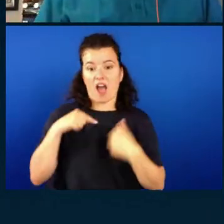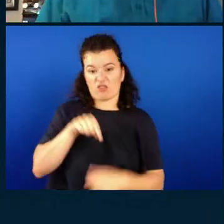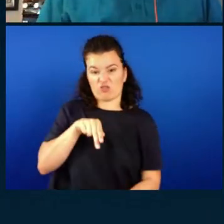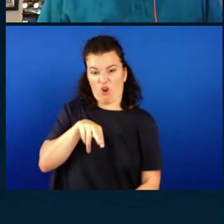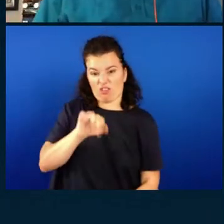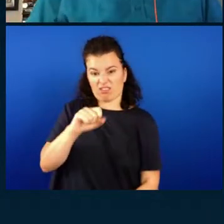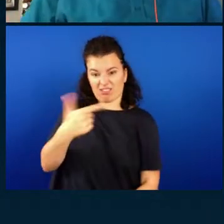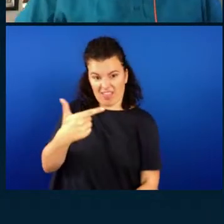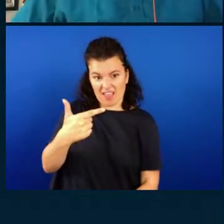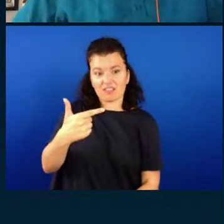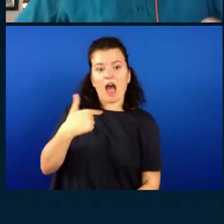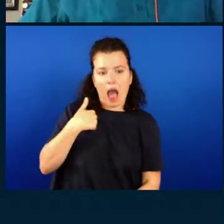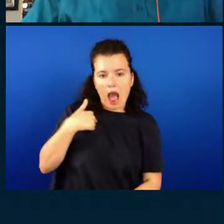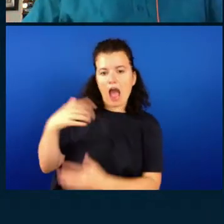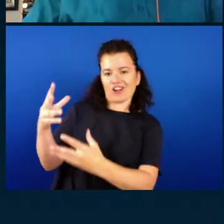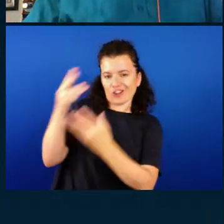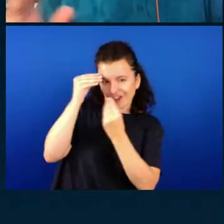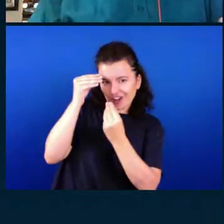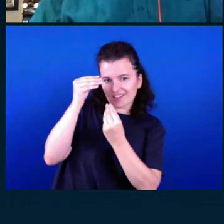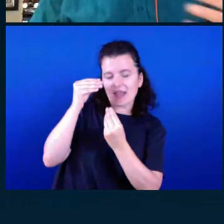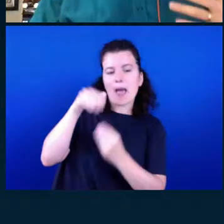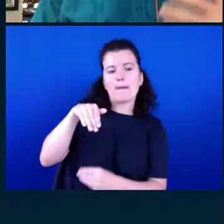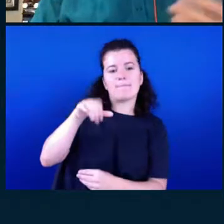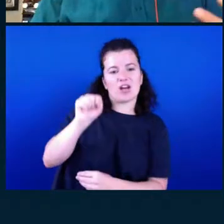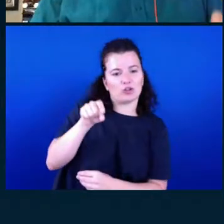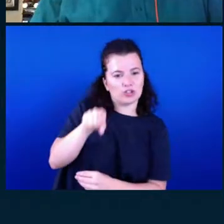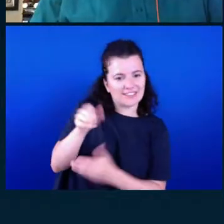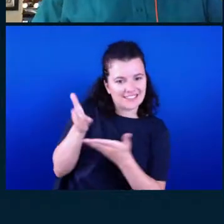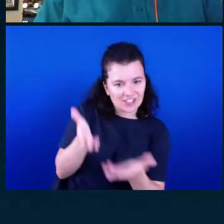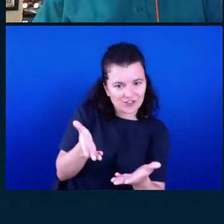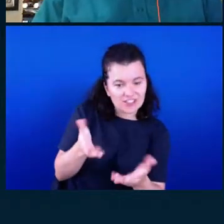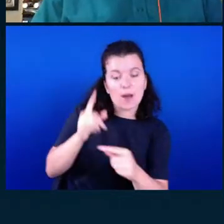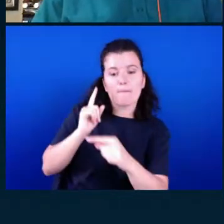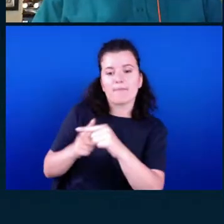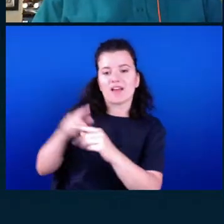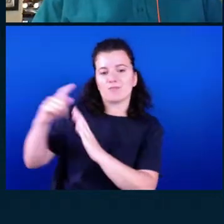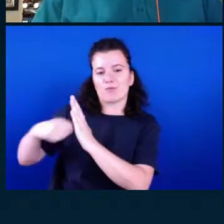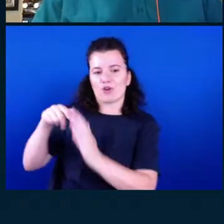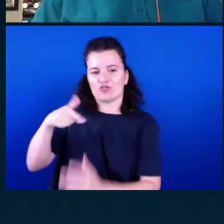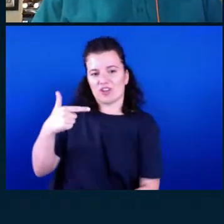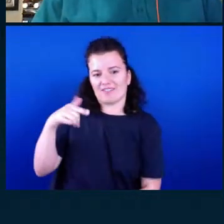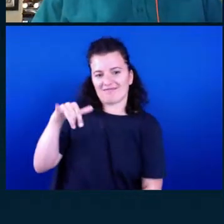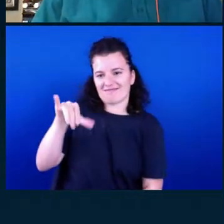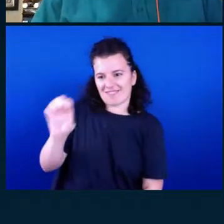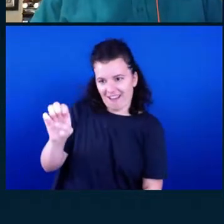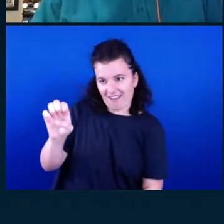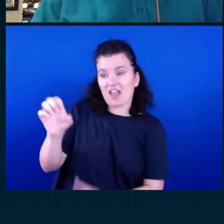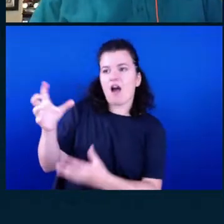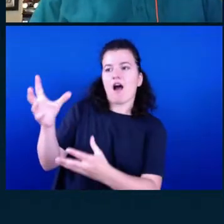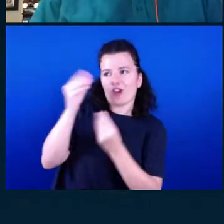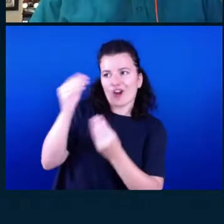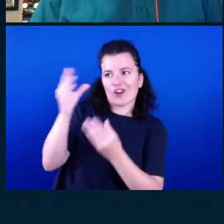learning about Project Ty, and this is kind of what I've learned so far. So,